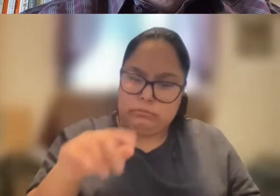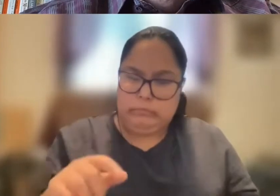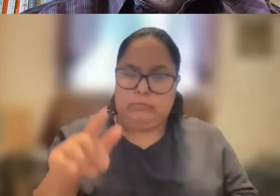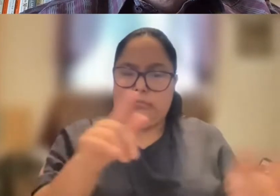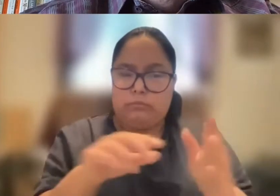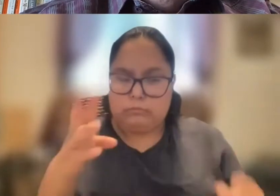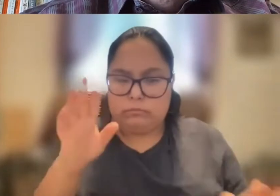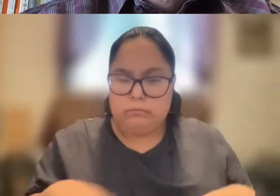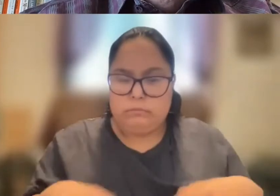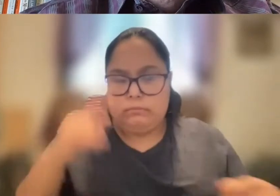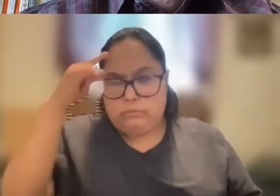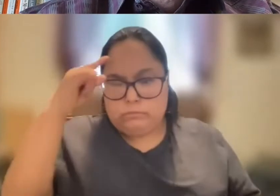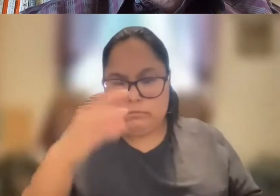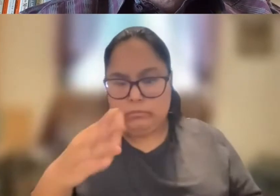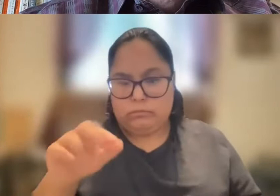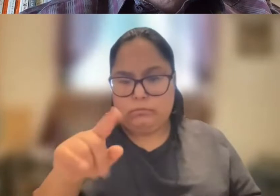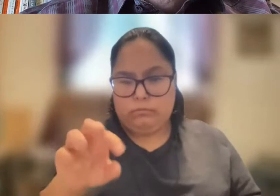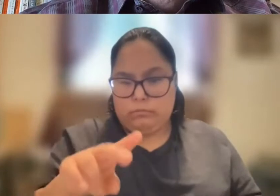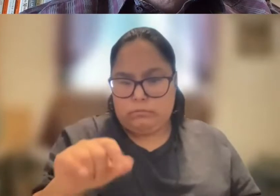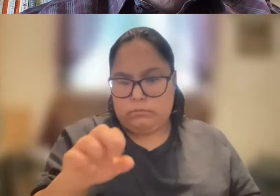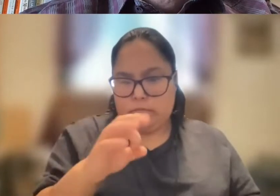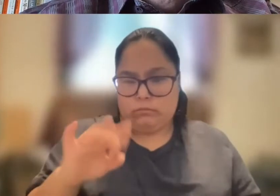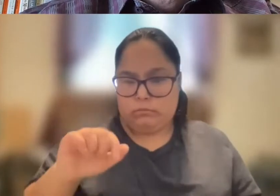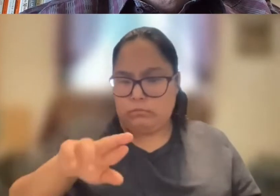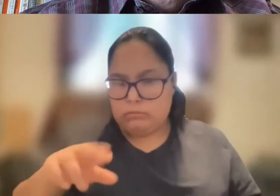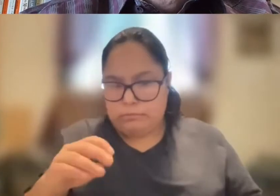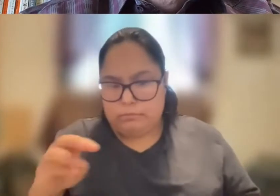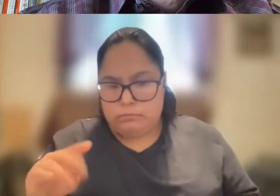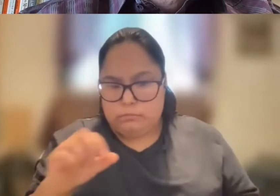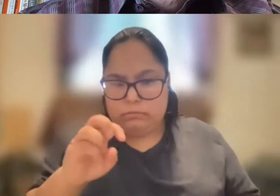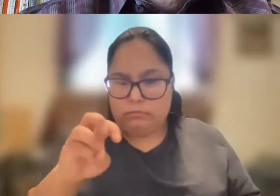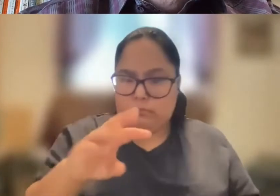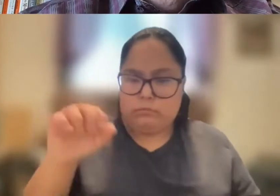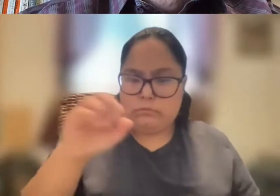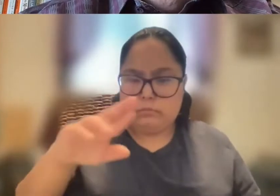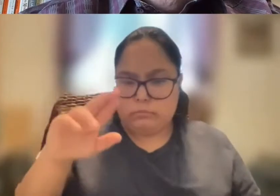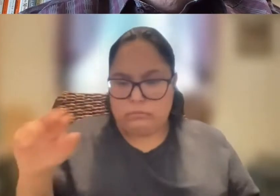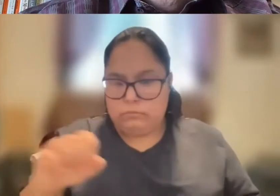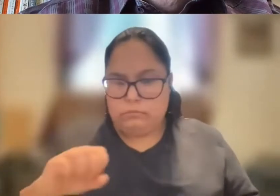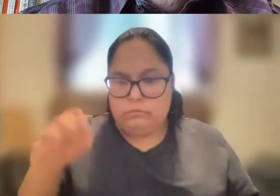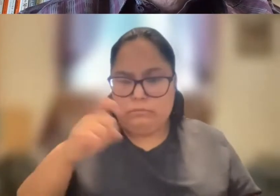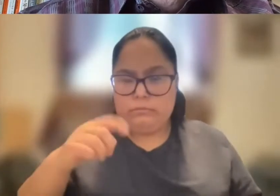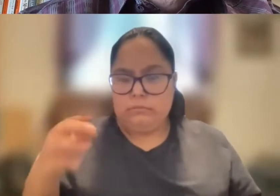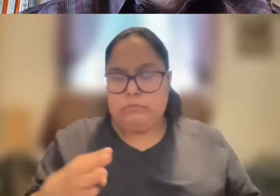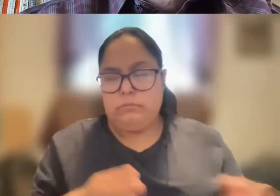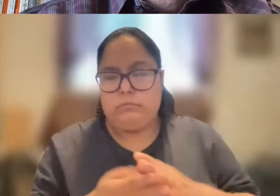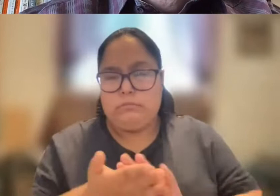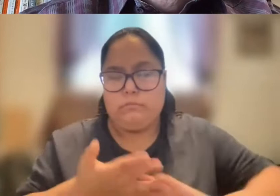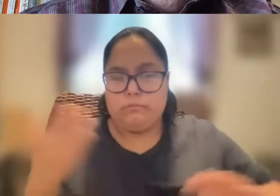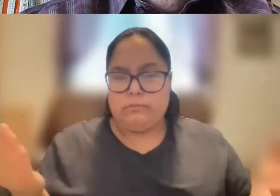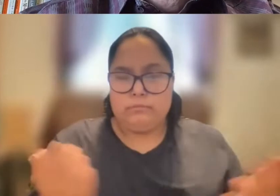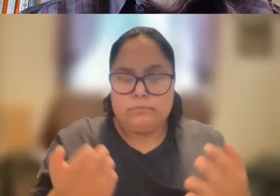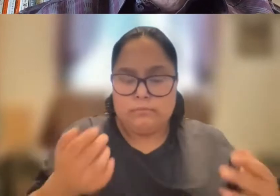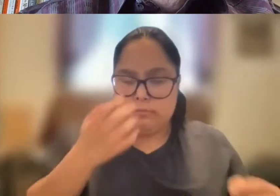movement because there are so many vacancies. They prioritize where these leaderships need to be.